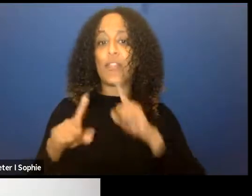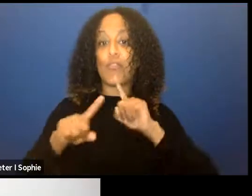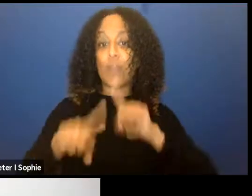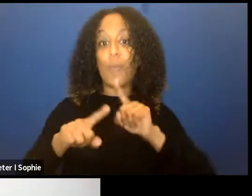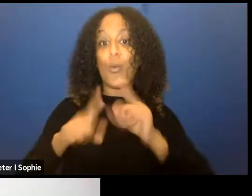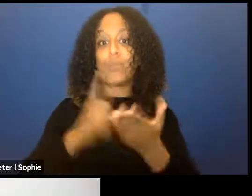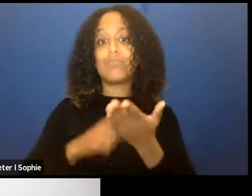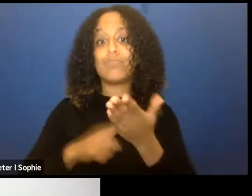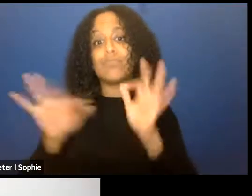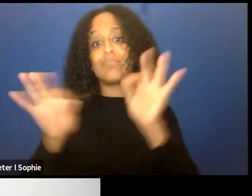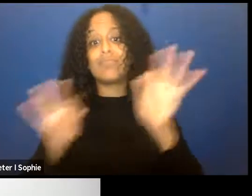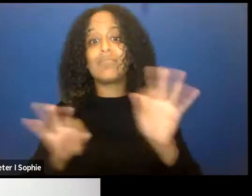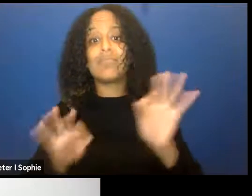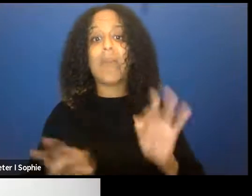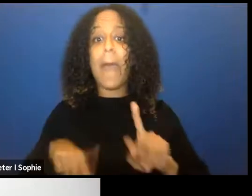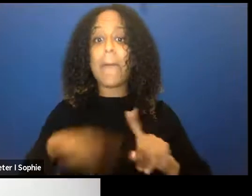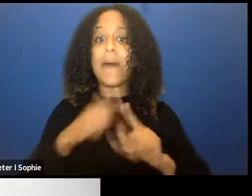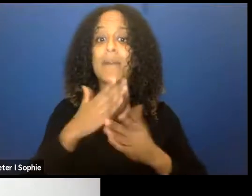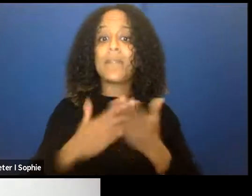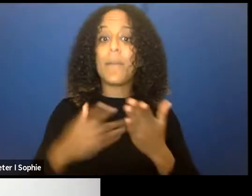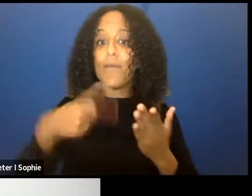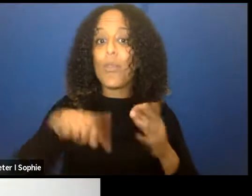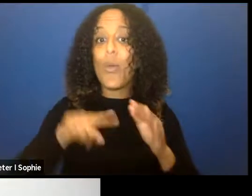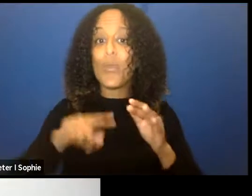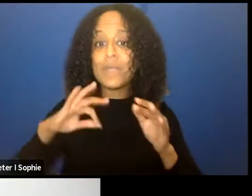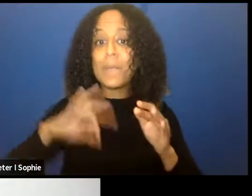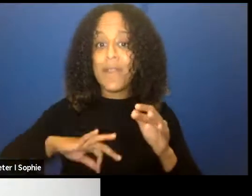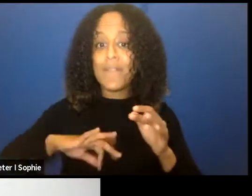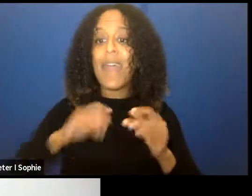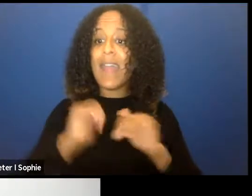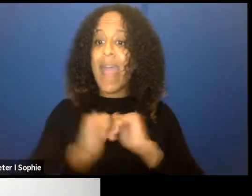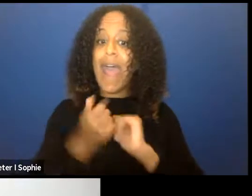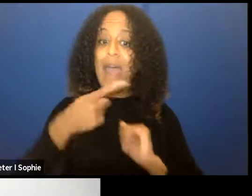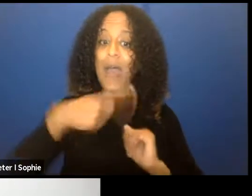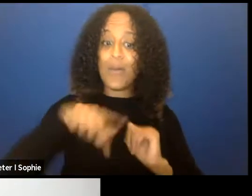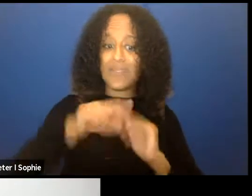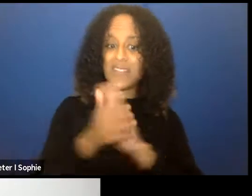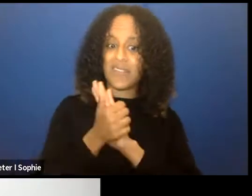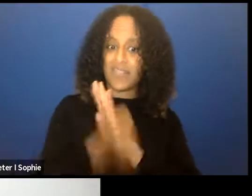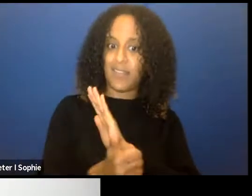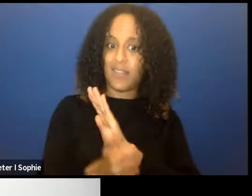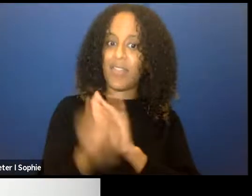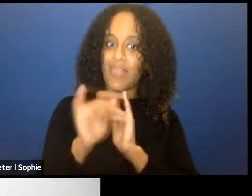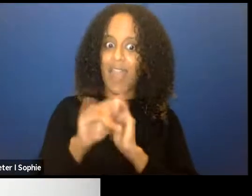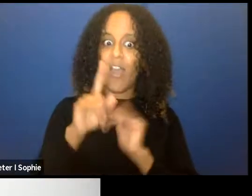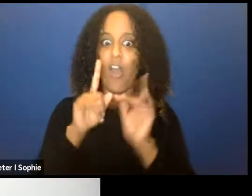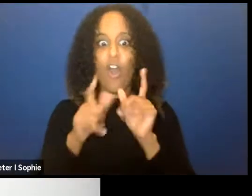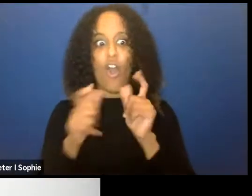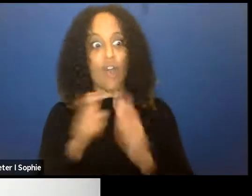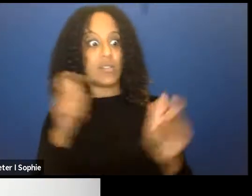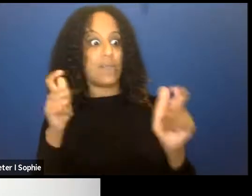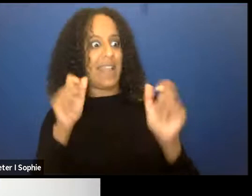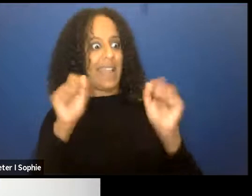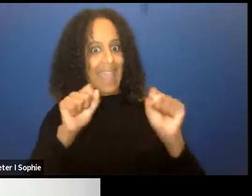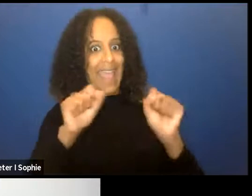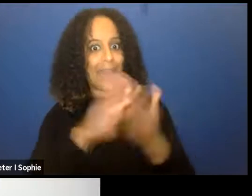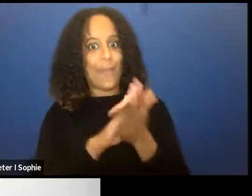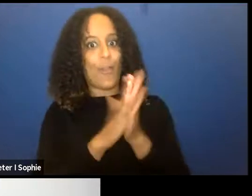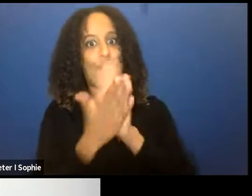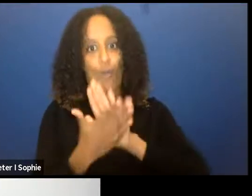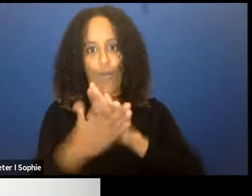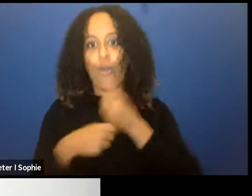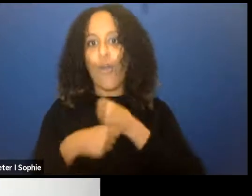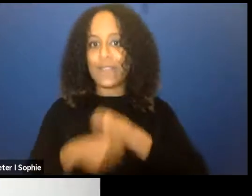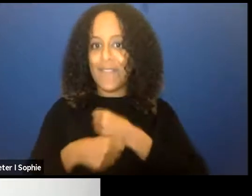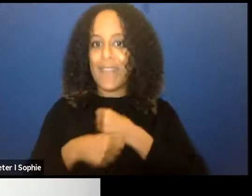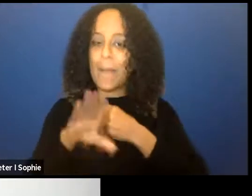little bit about some of those benefits and how it's a skill that ultimately can be cultivated, but you have to work